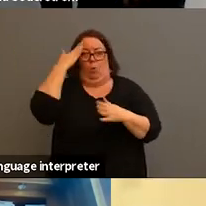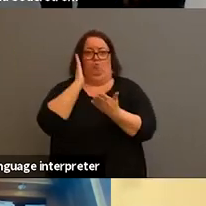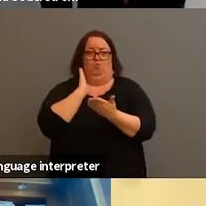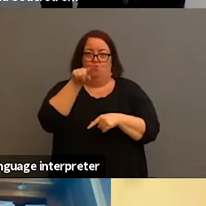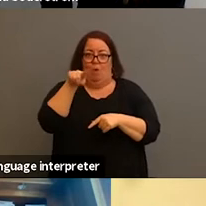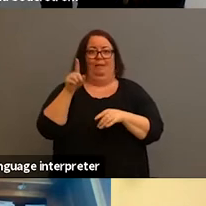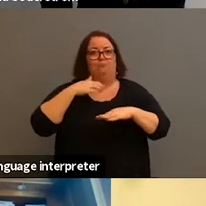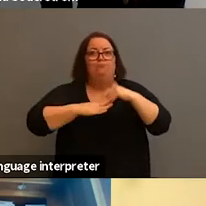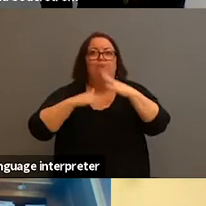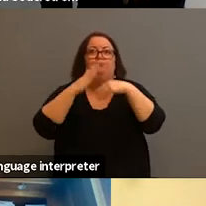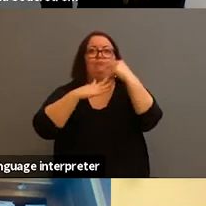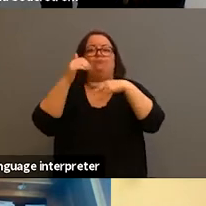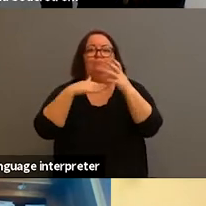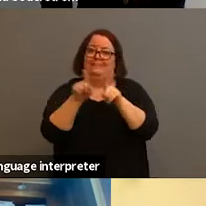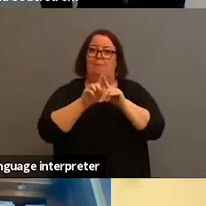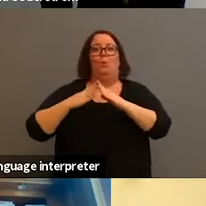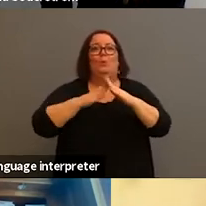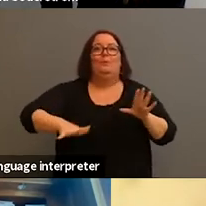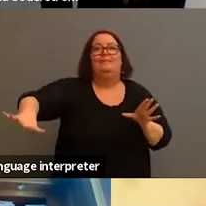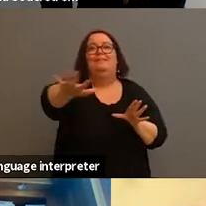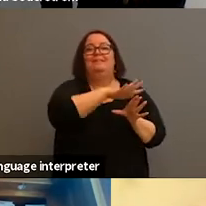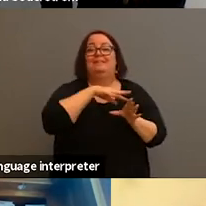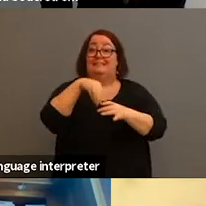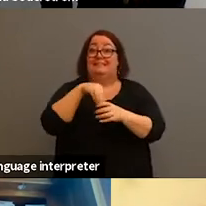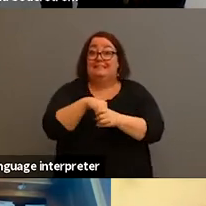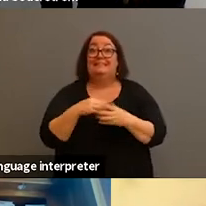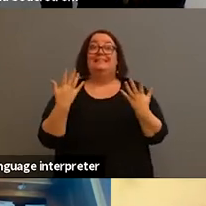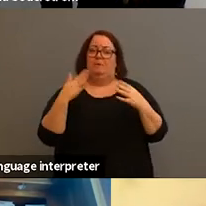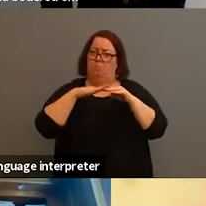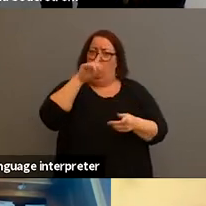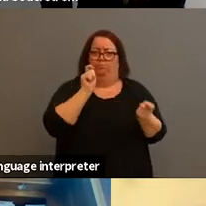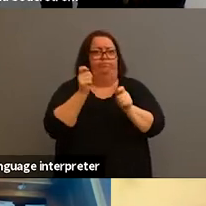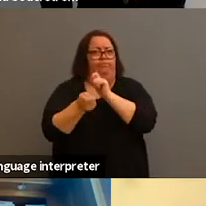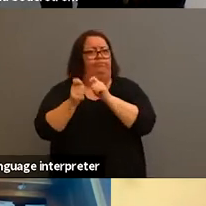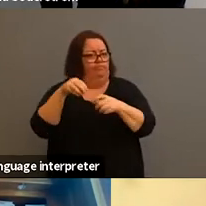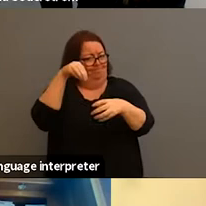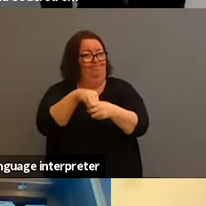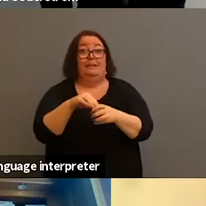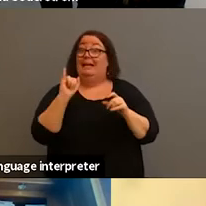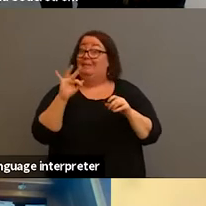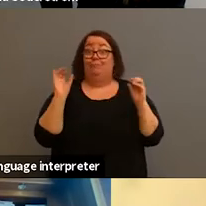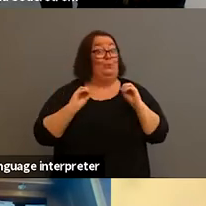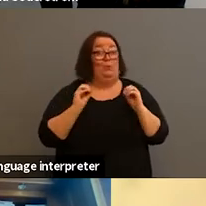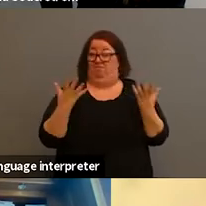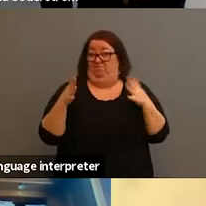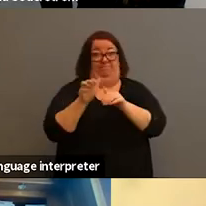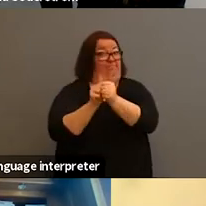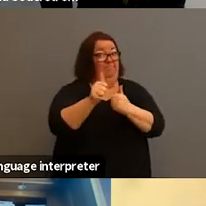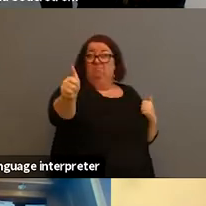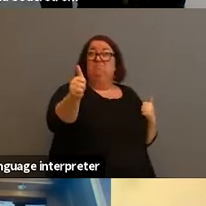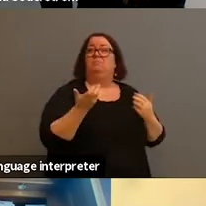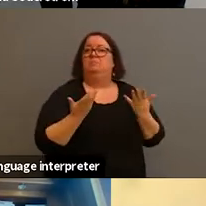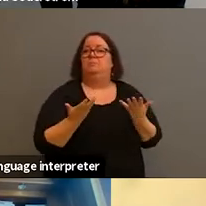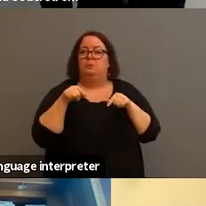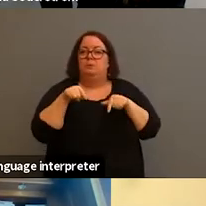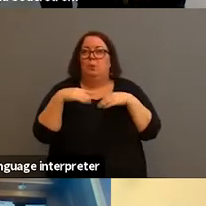be a sustainable way of creating a society. So universal design is a key concept that we take from the